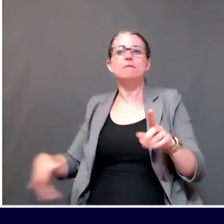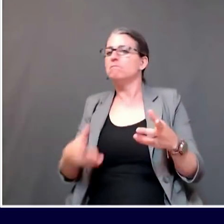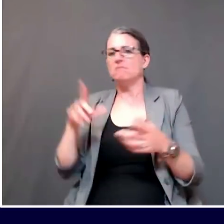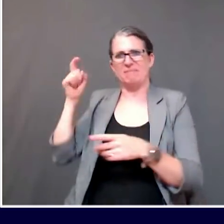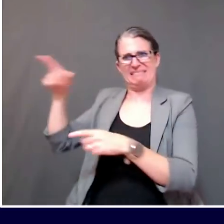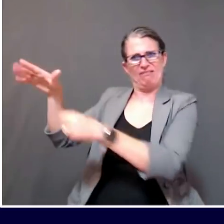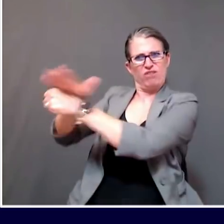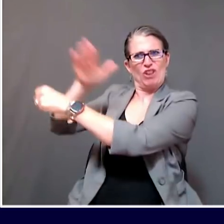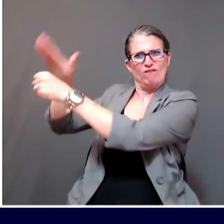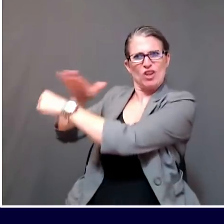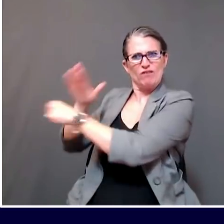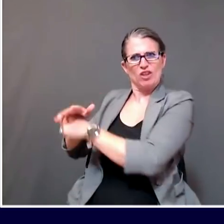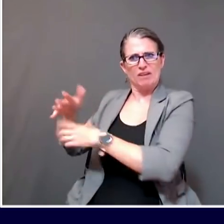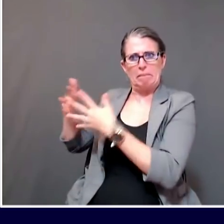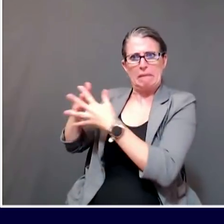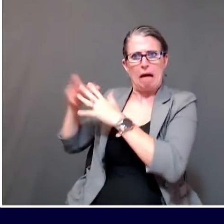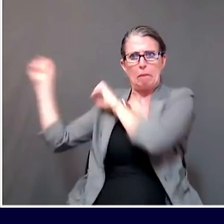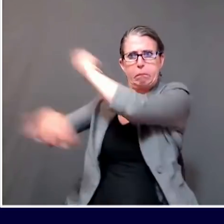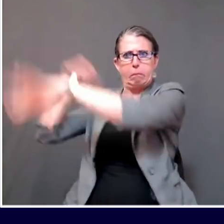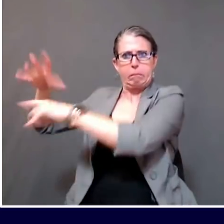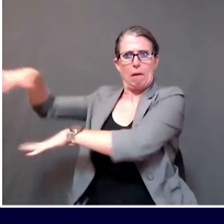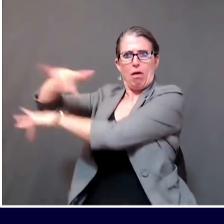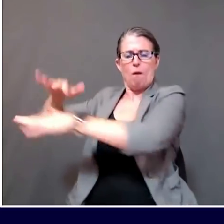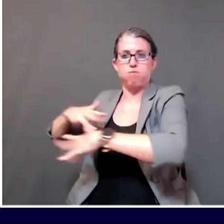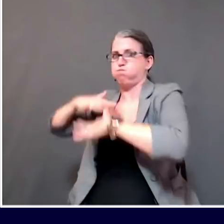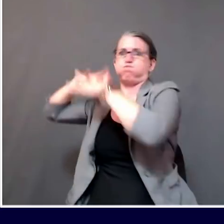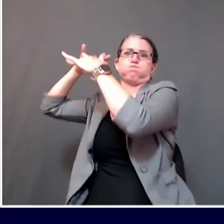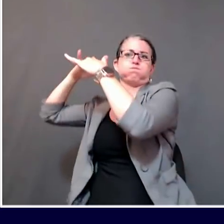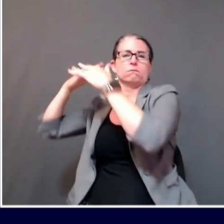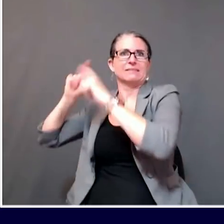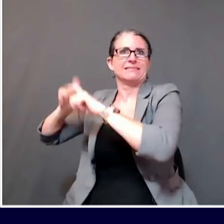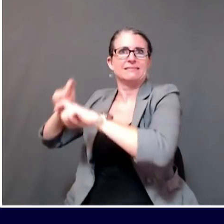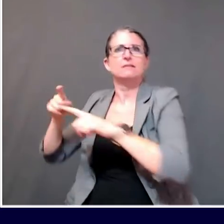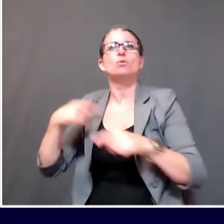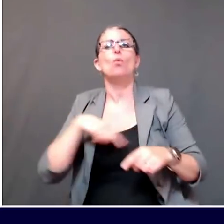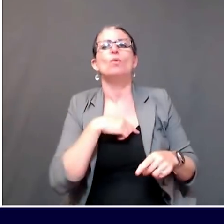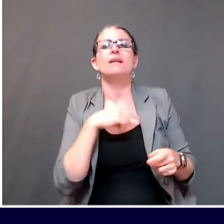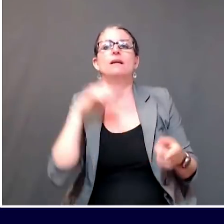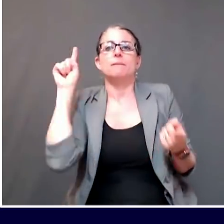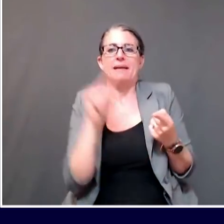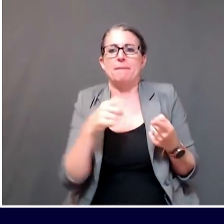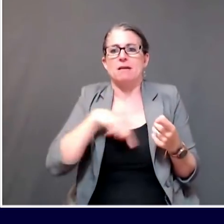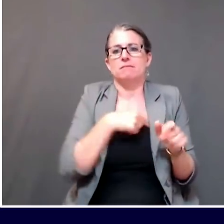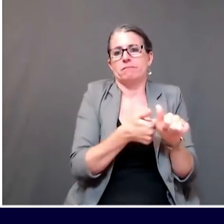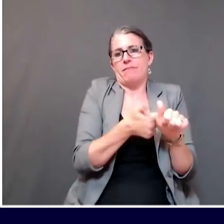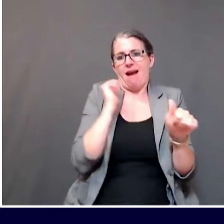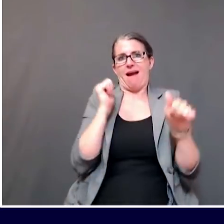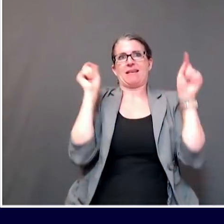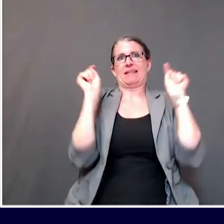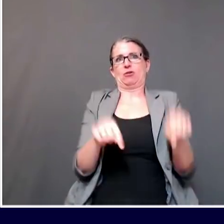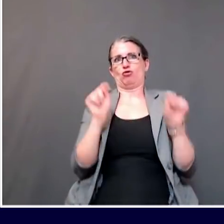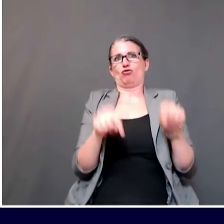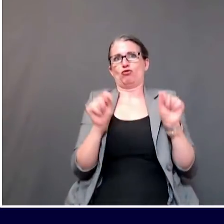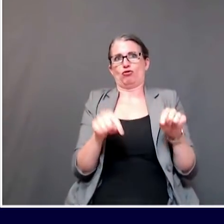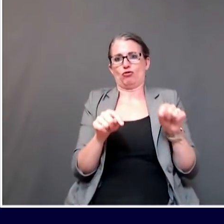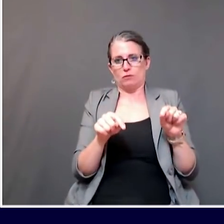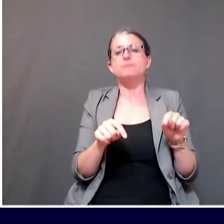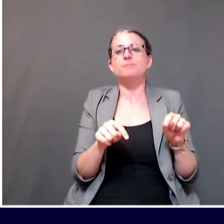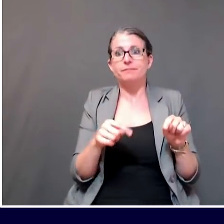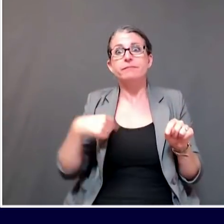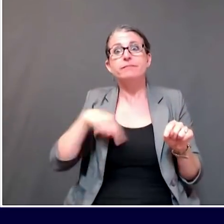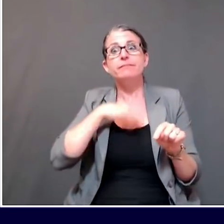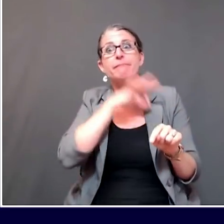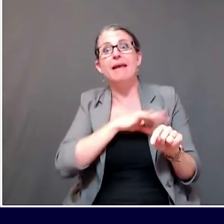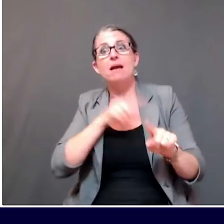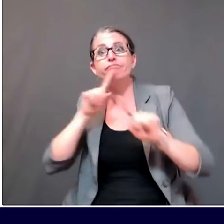operate under a standing order, which means that if you either have symptoms or are close contact with somebody, or you have elevated